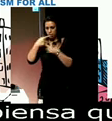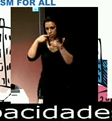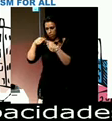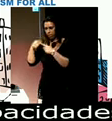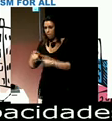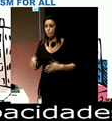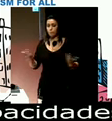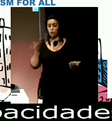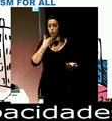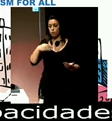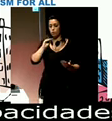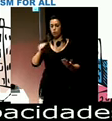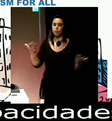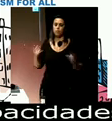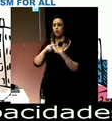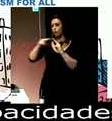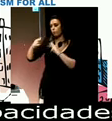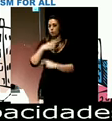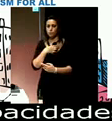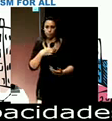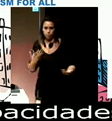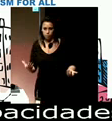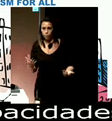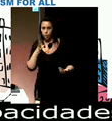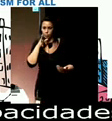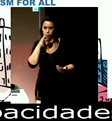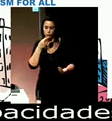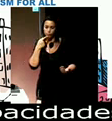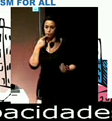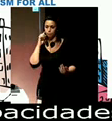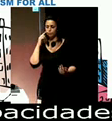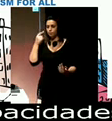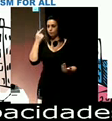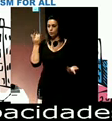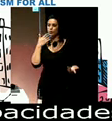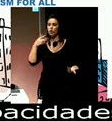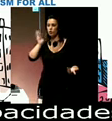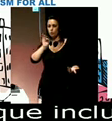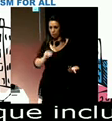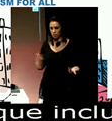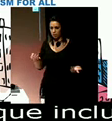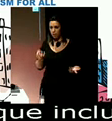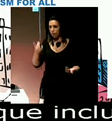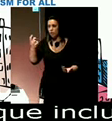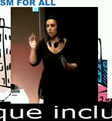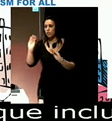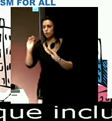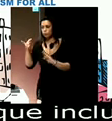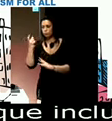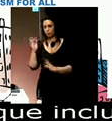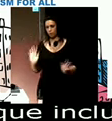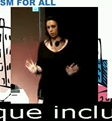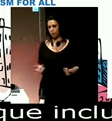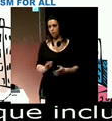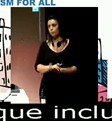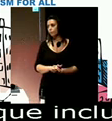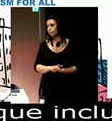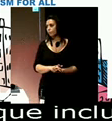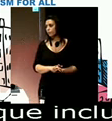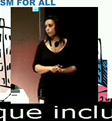because they don't know them, then they cannot satisfy this need, and they cannot offer what they